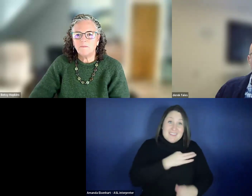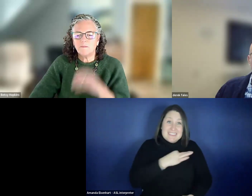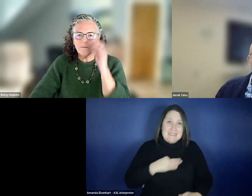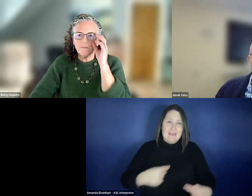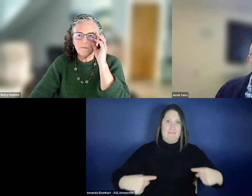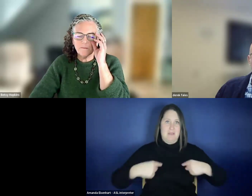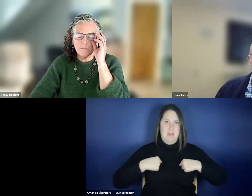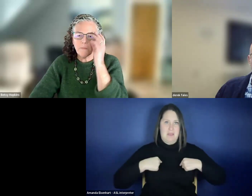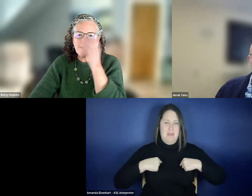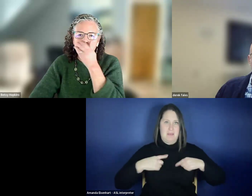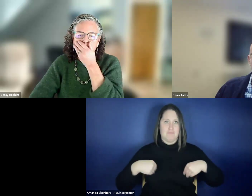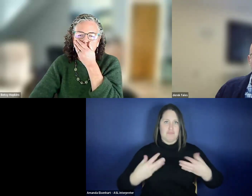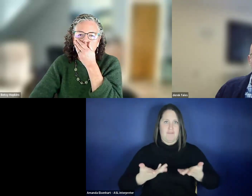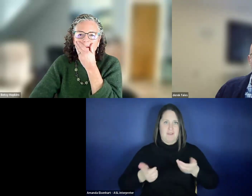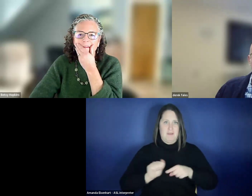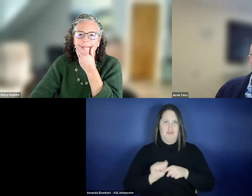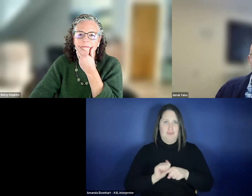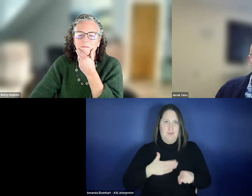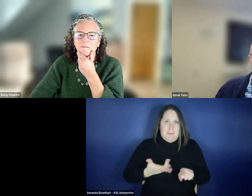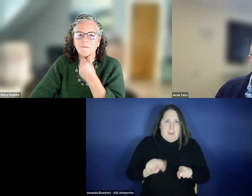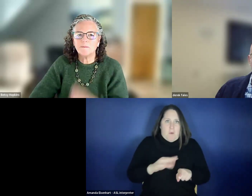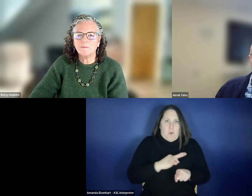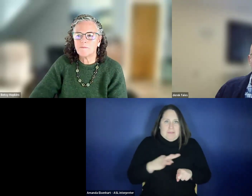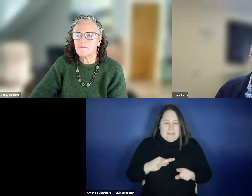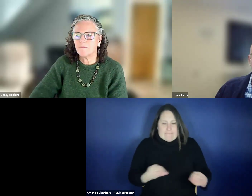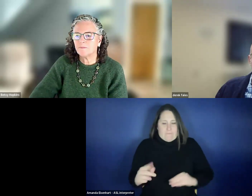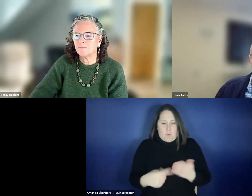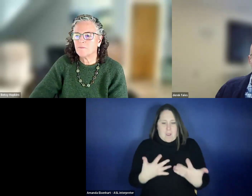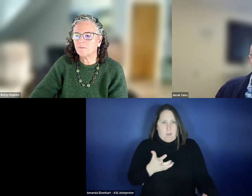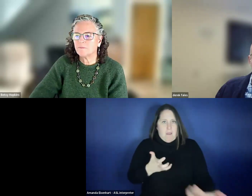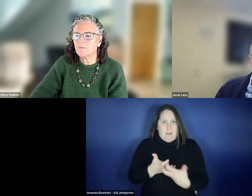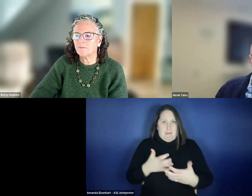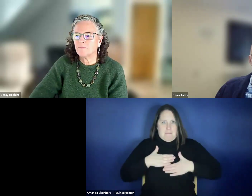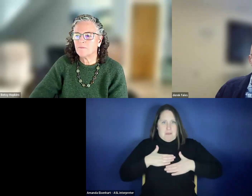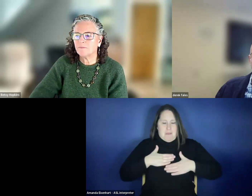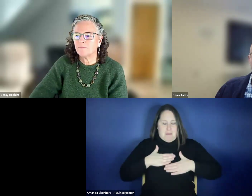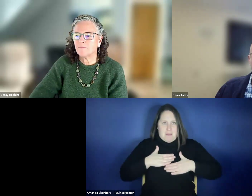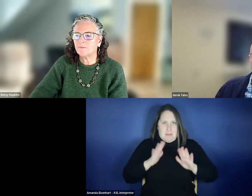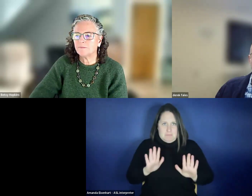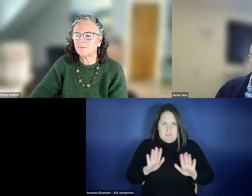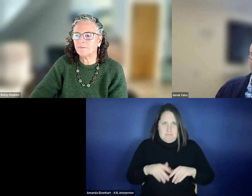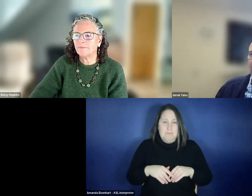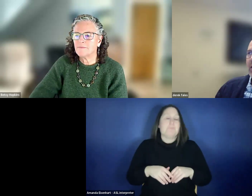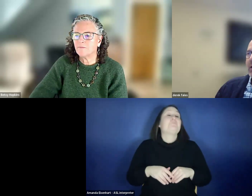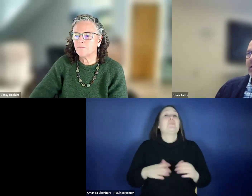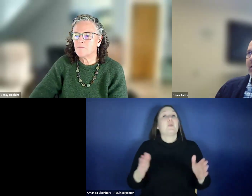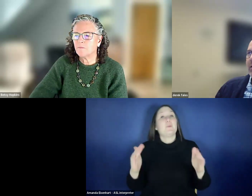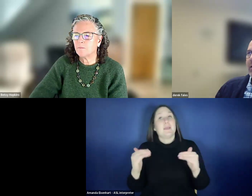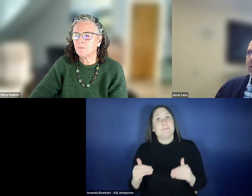So the new direct support professionals training is a curriculum that has been